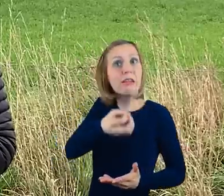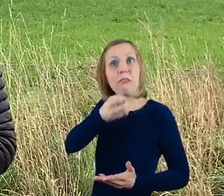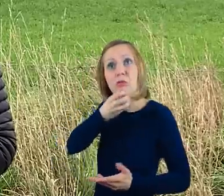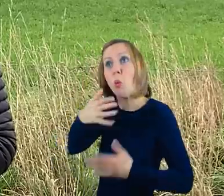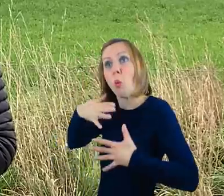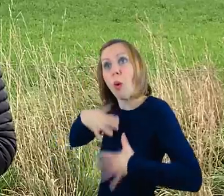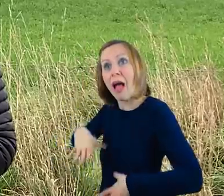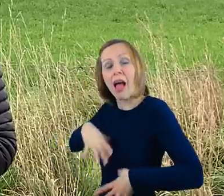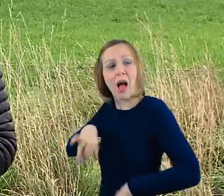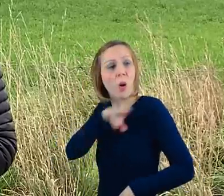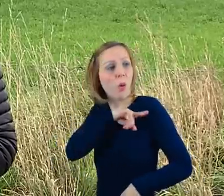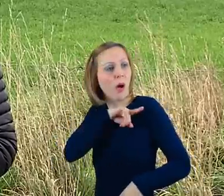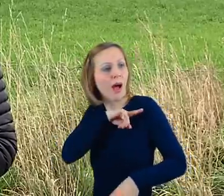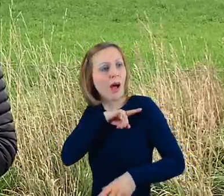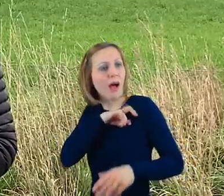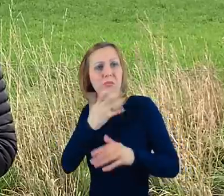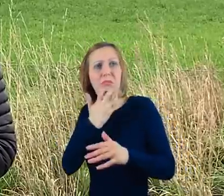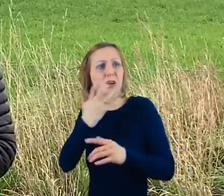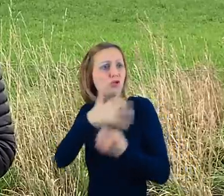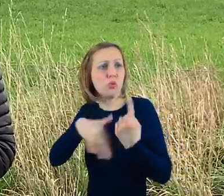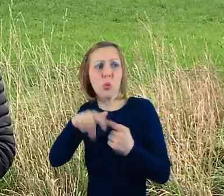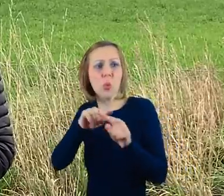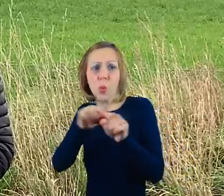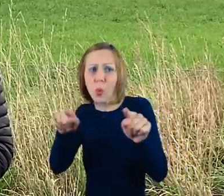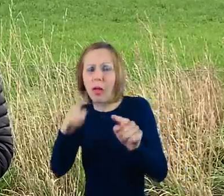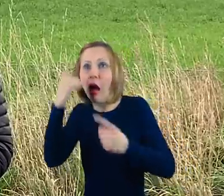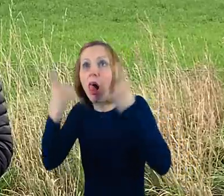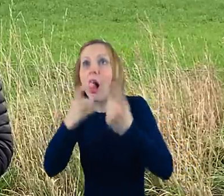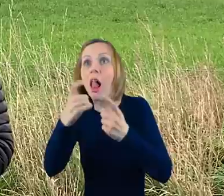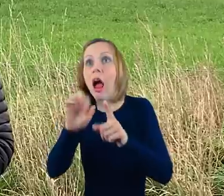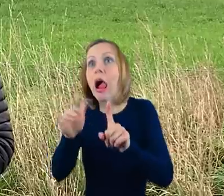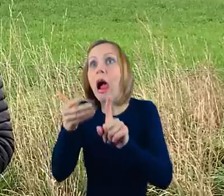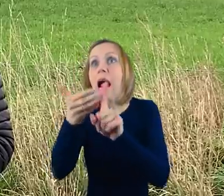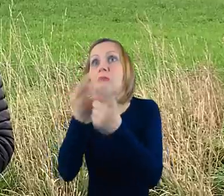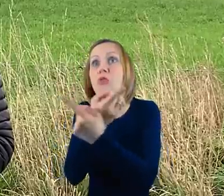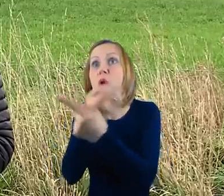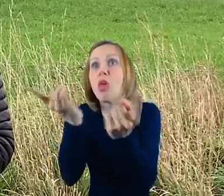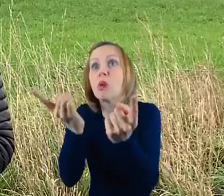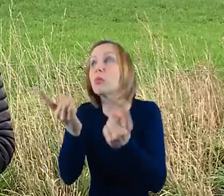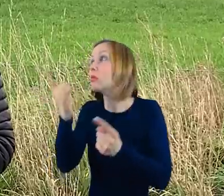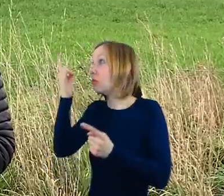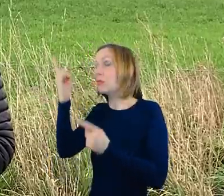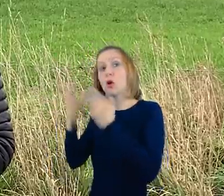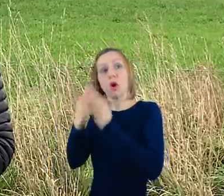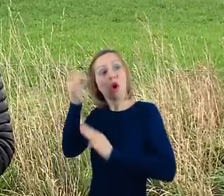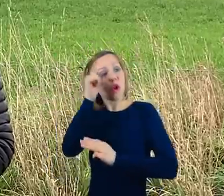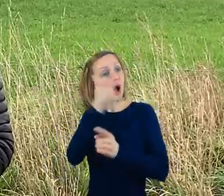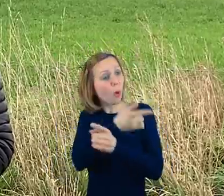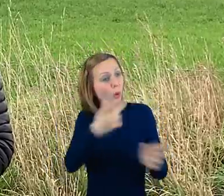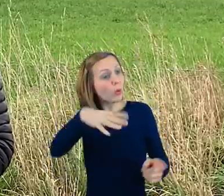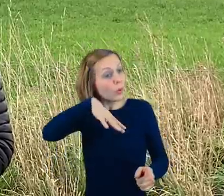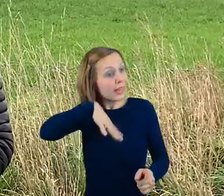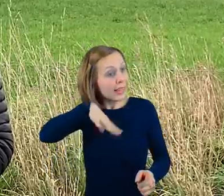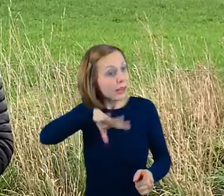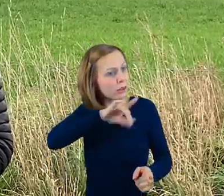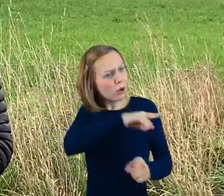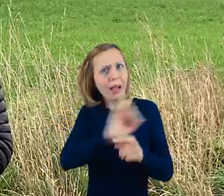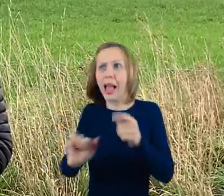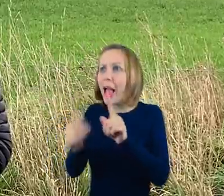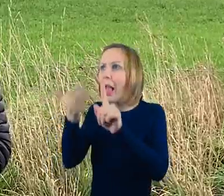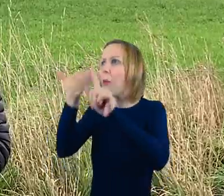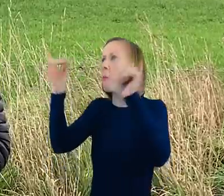and indeed your heavenly Father knows that you need all these things. But strive first for the kingdom of God and